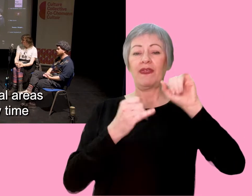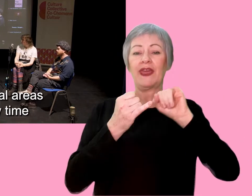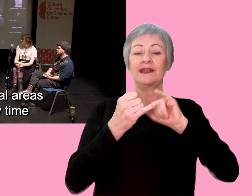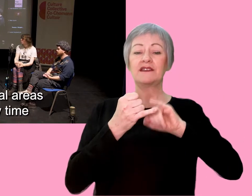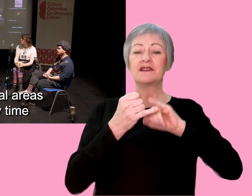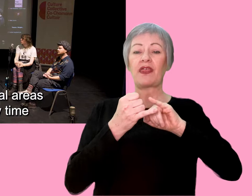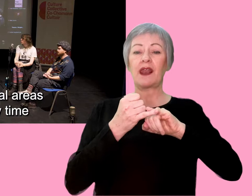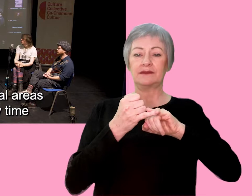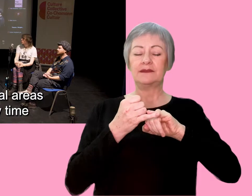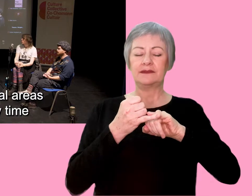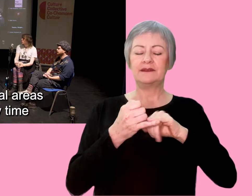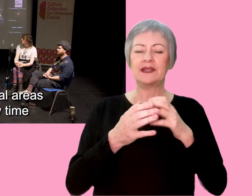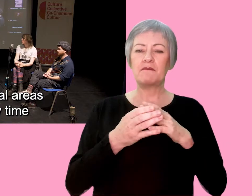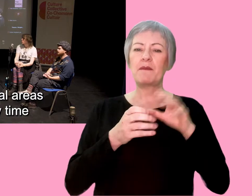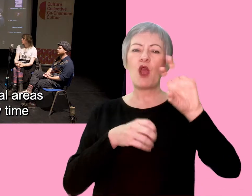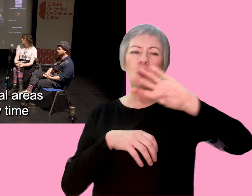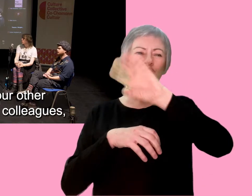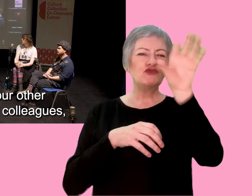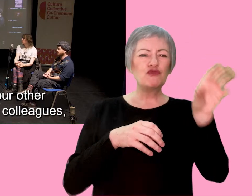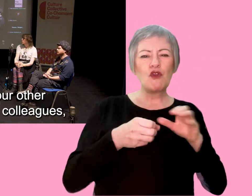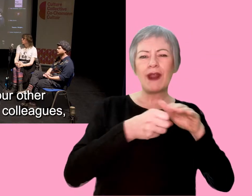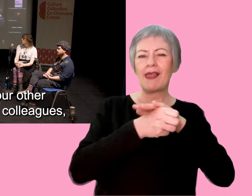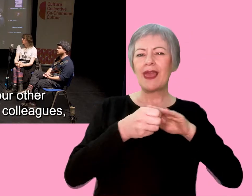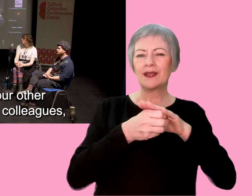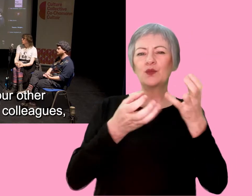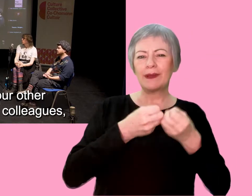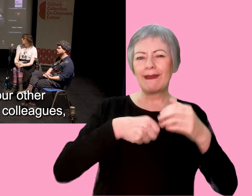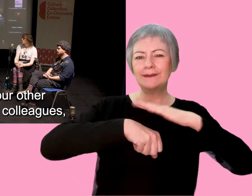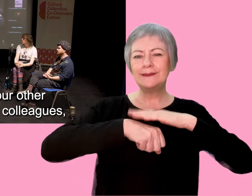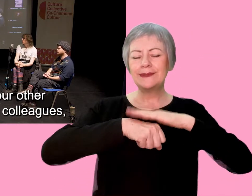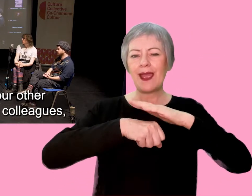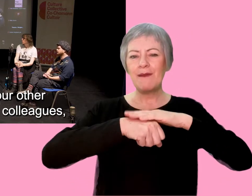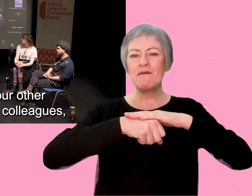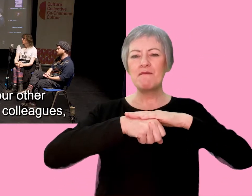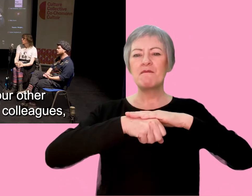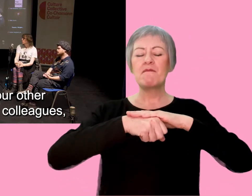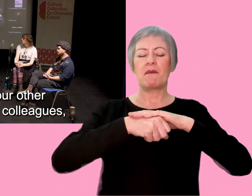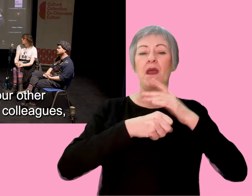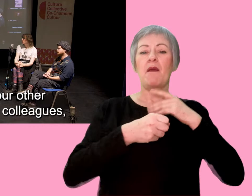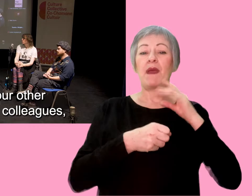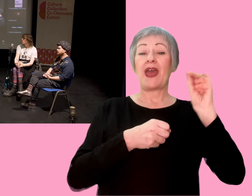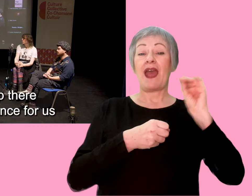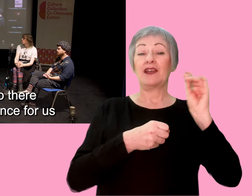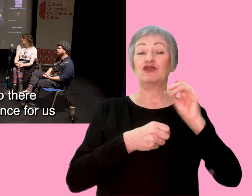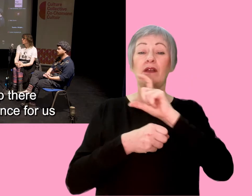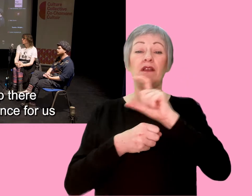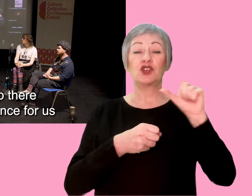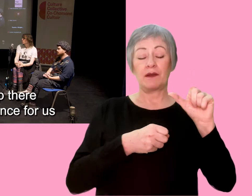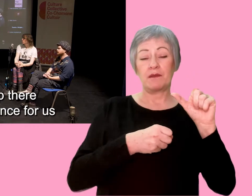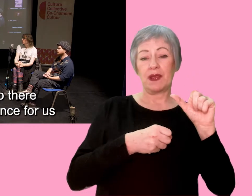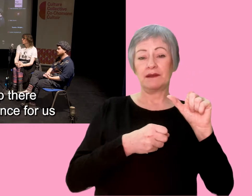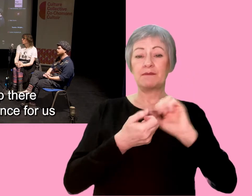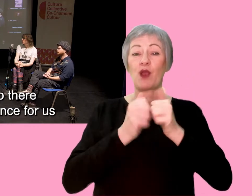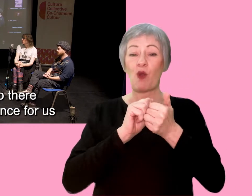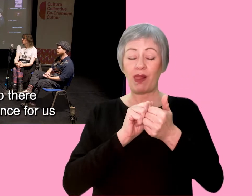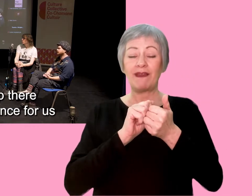more rural areas will get some of my time. And hopefully one of our other Highland Culture Collective colleagues, Sinead O'Hargan,